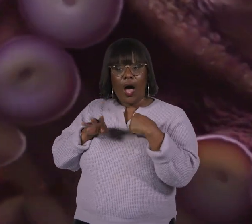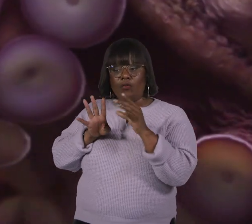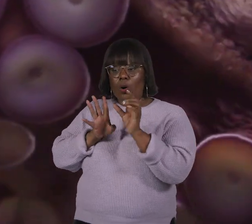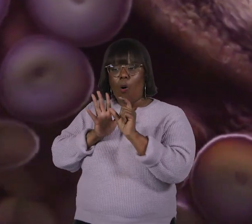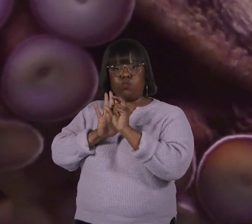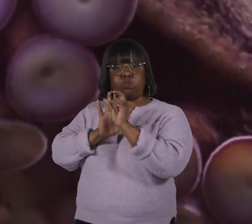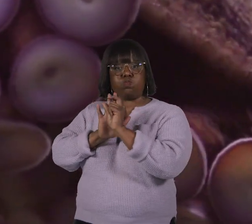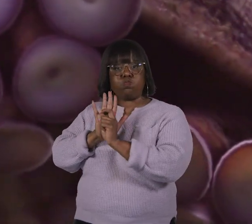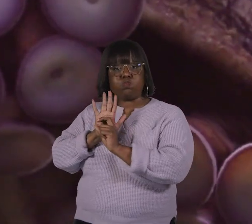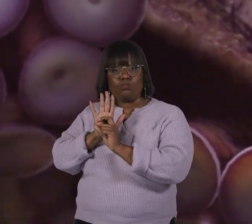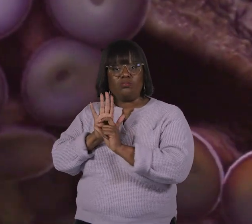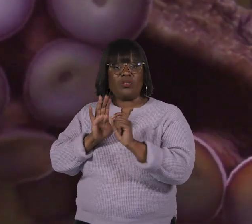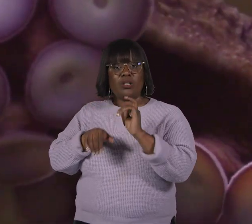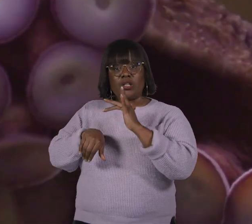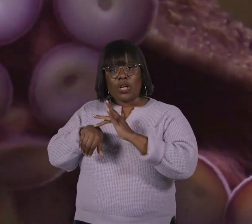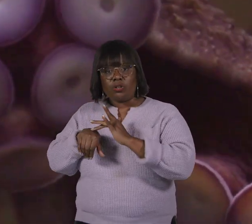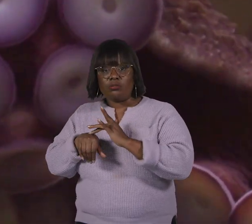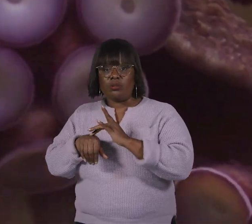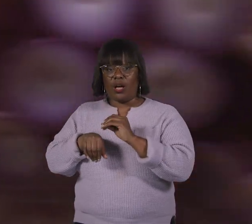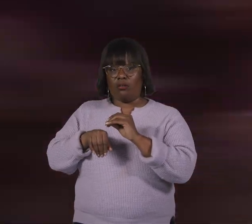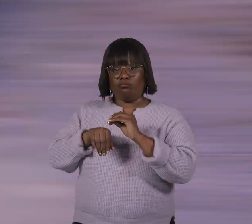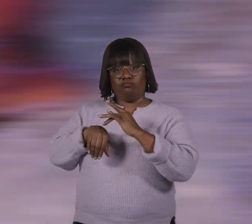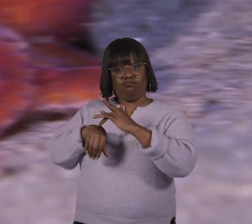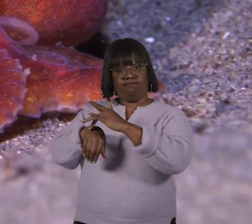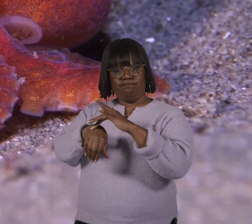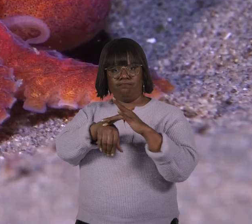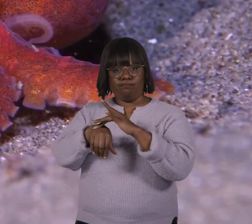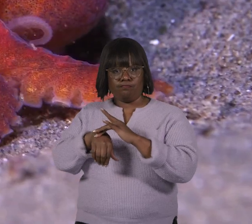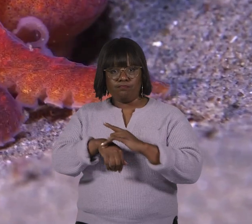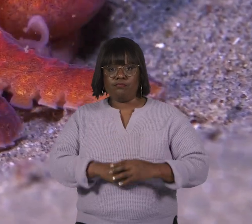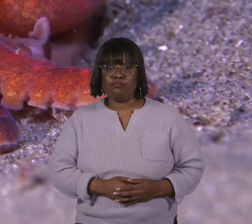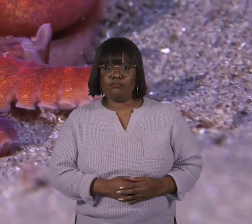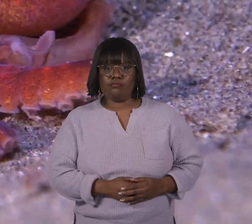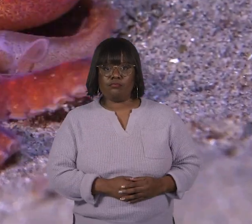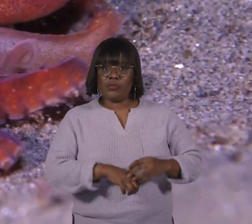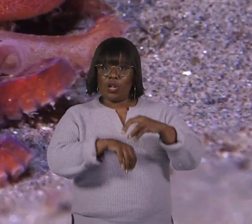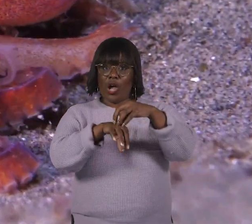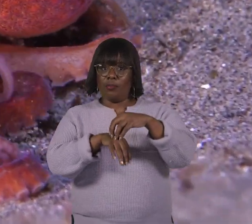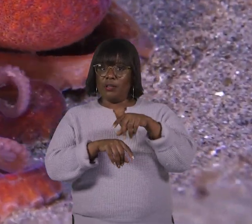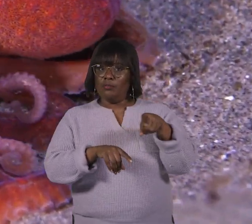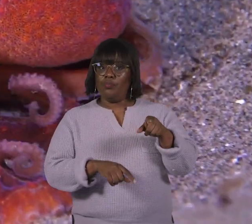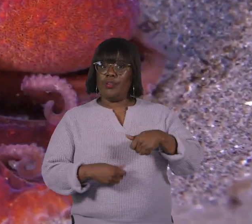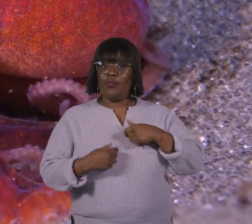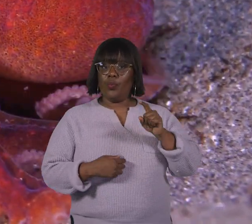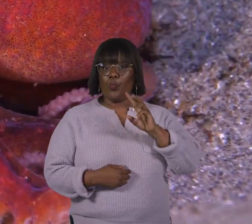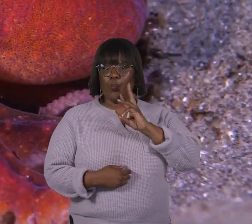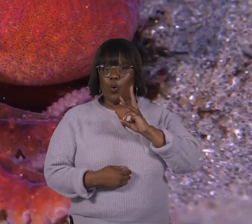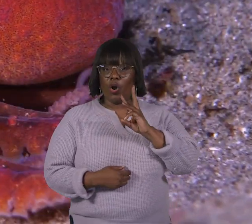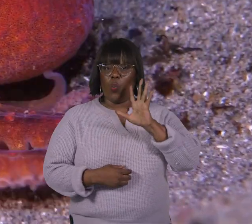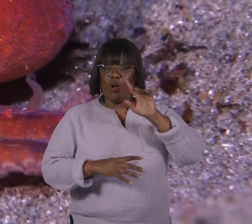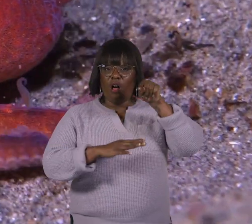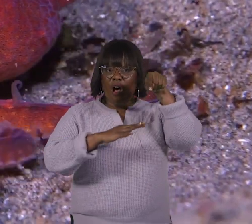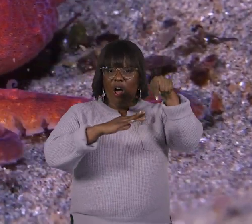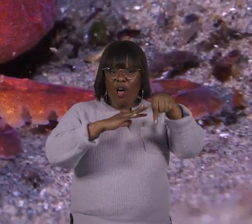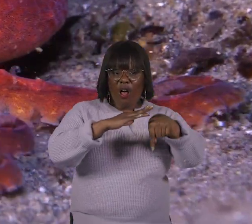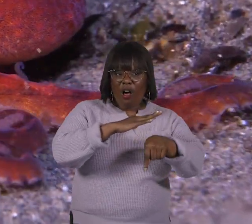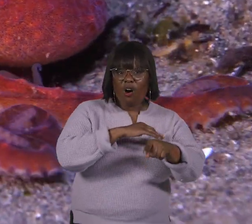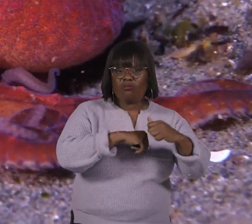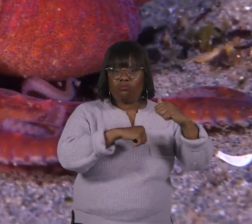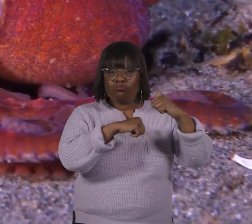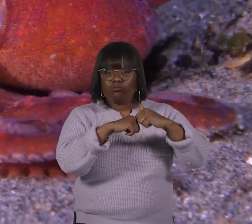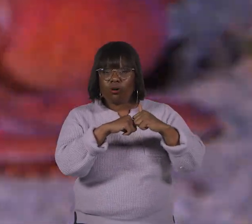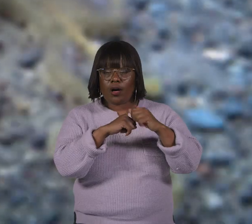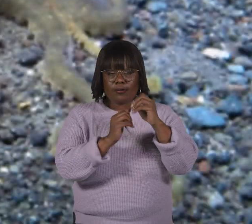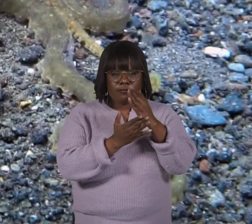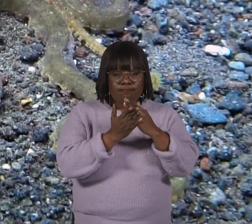sense chemicals, touch, and irritation. Octopuses live in the ocean and prefer to dwell in areas with rocks and hiding